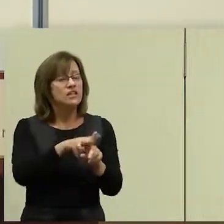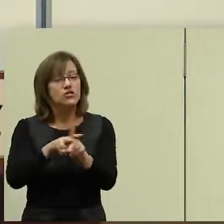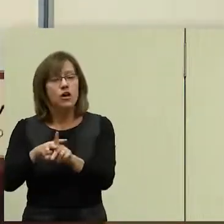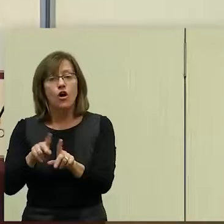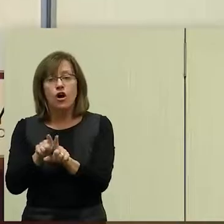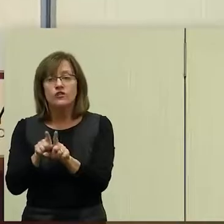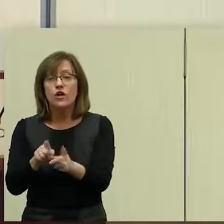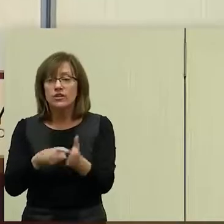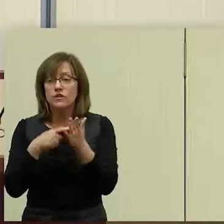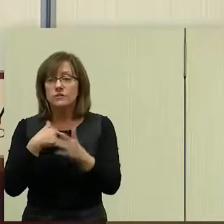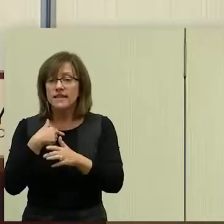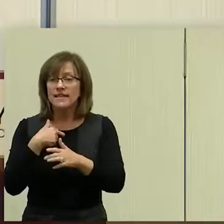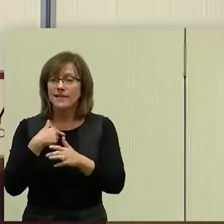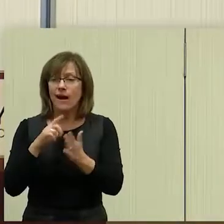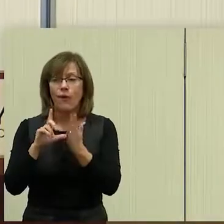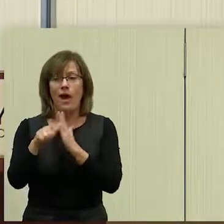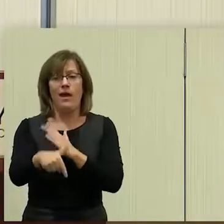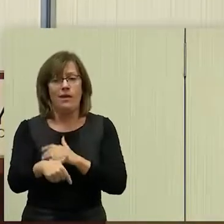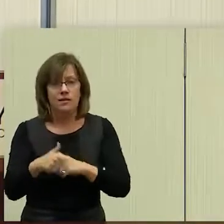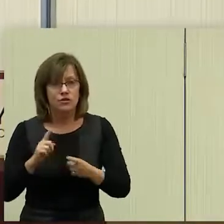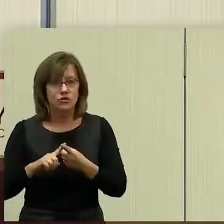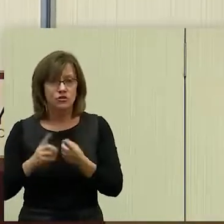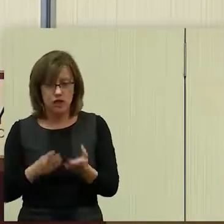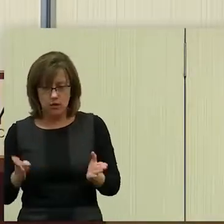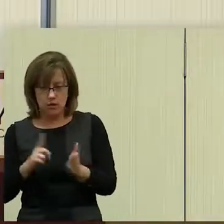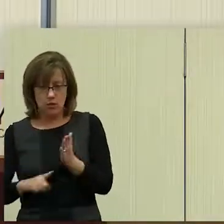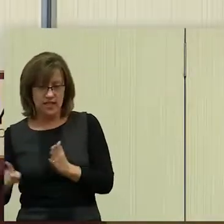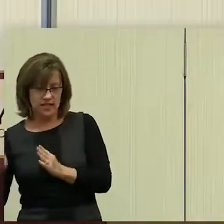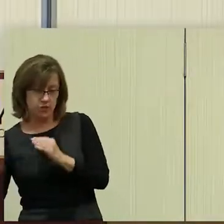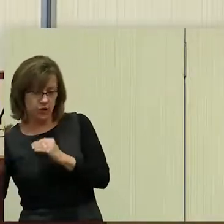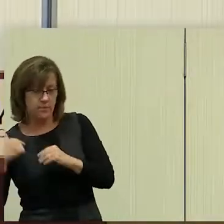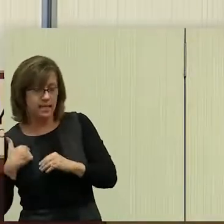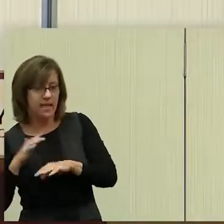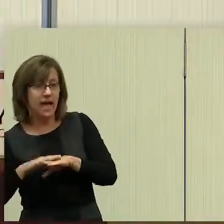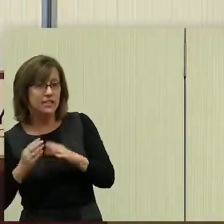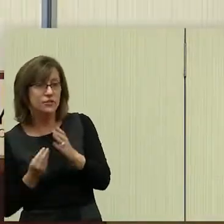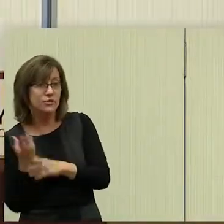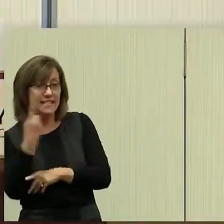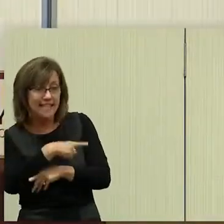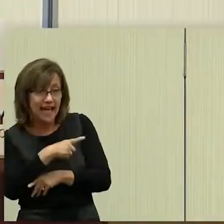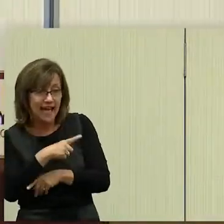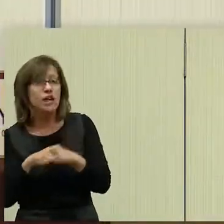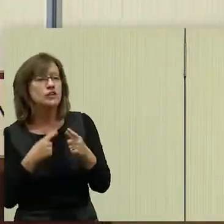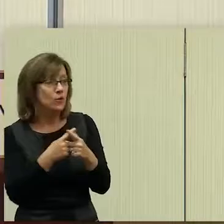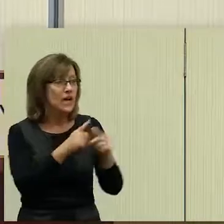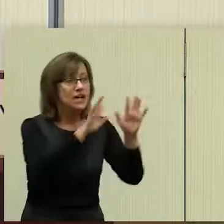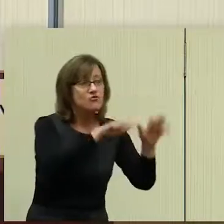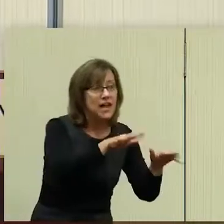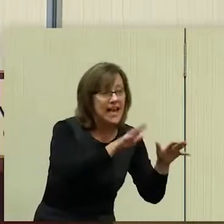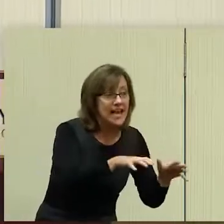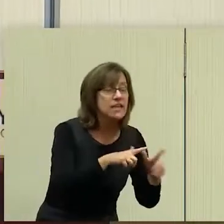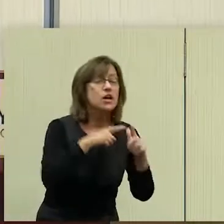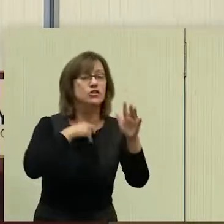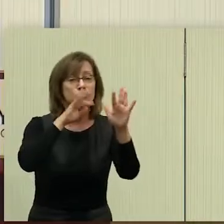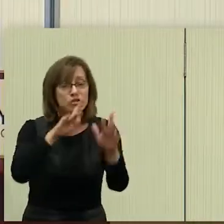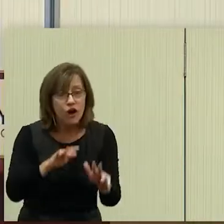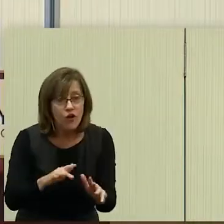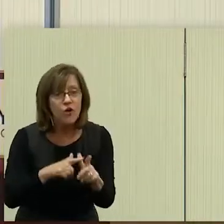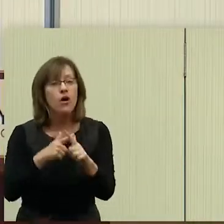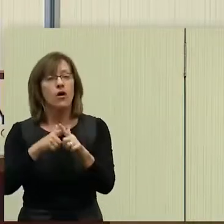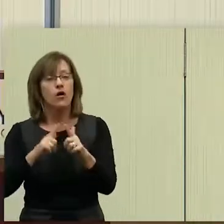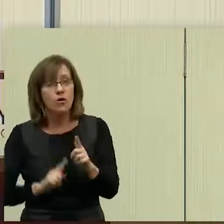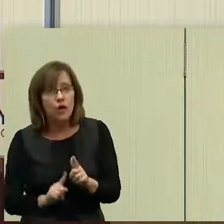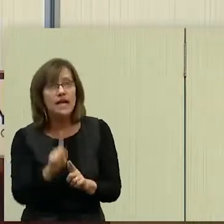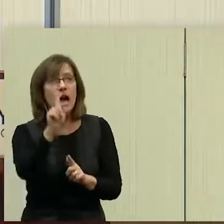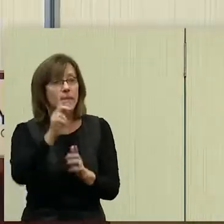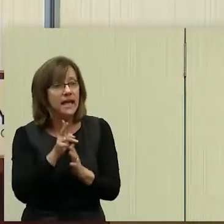to be able to generalize what he taught me on a spring day to when it was raining, to when it was snowing, to when it was I was